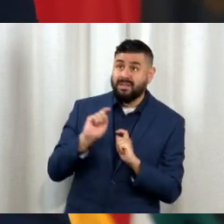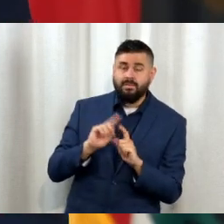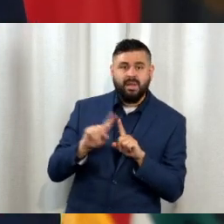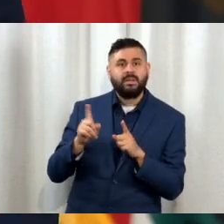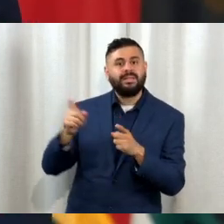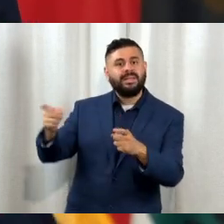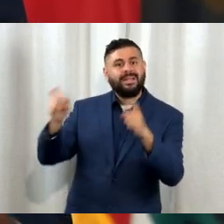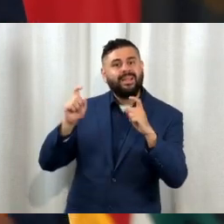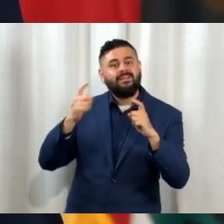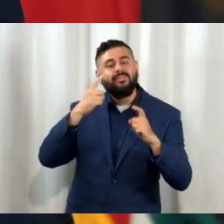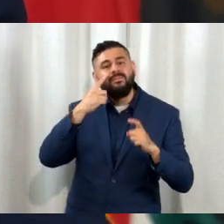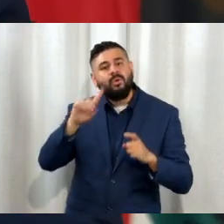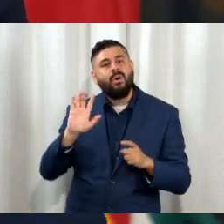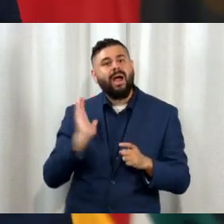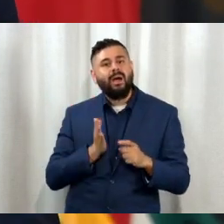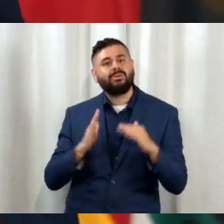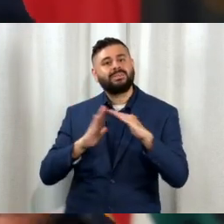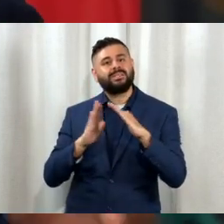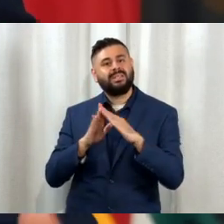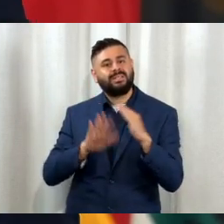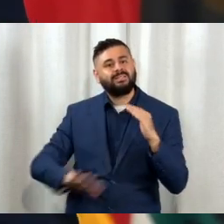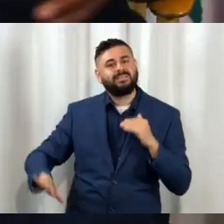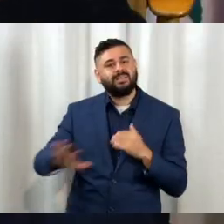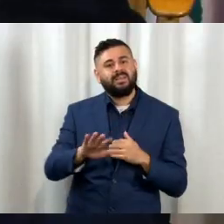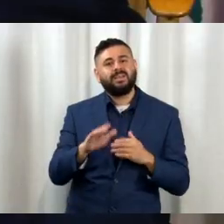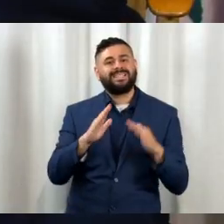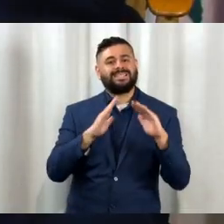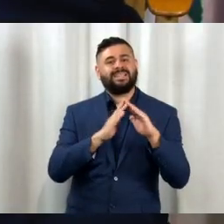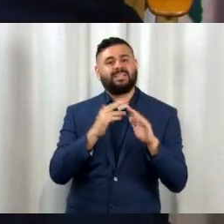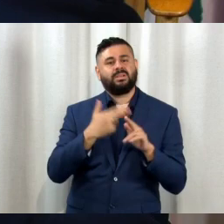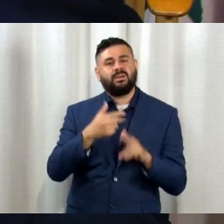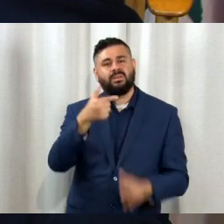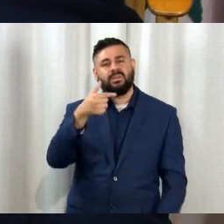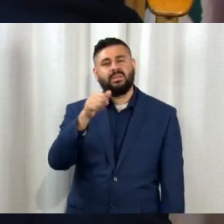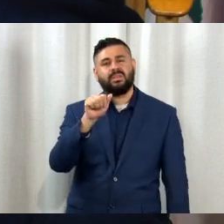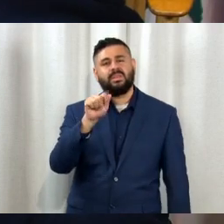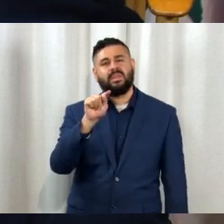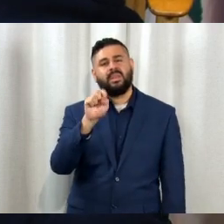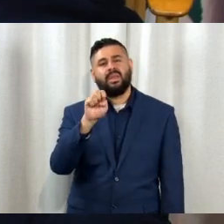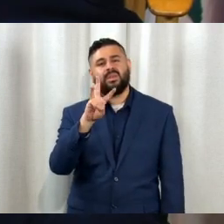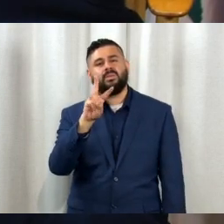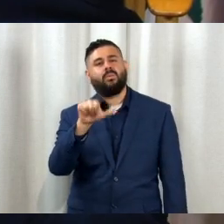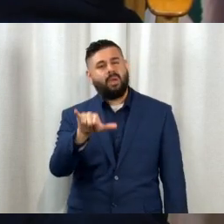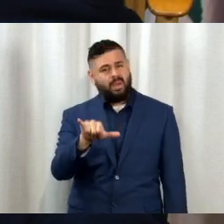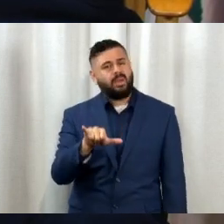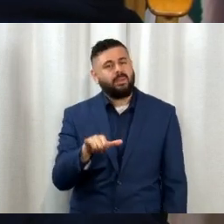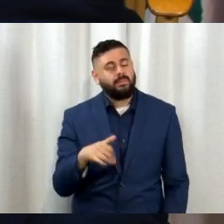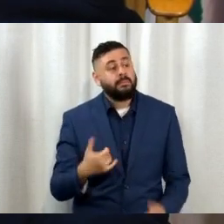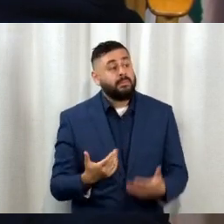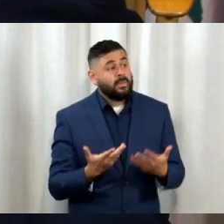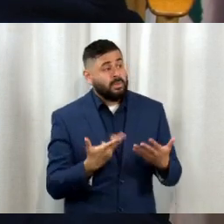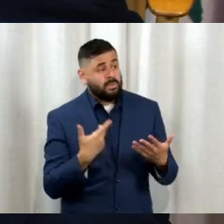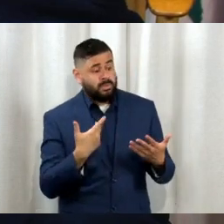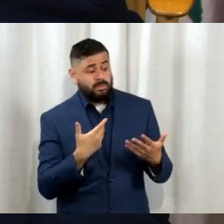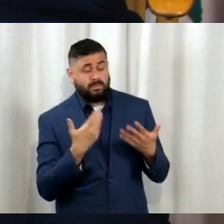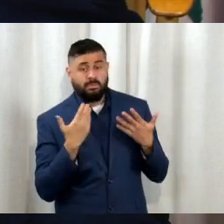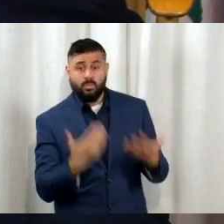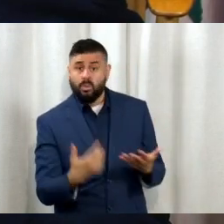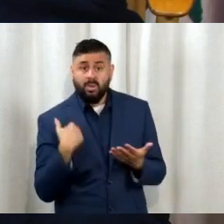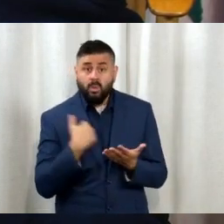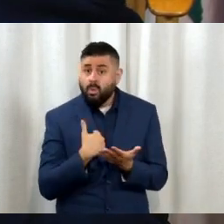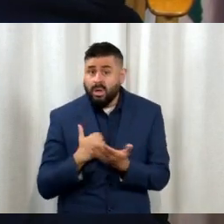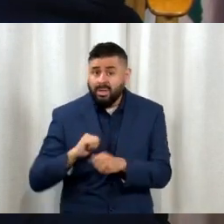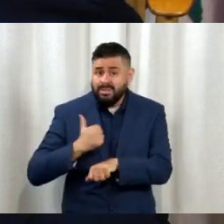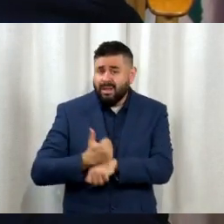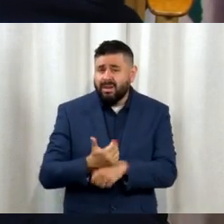advocate for our neighbors, including the gateway cities. So can you talk about some of the things that we put in place as a city, both in terms